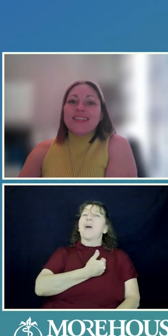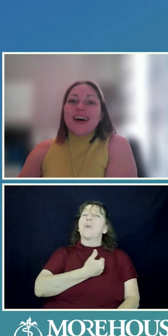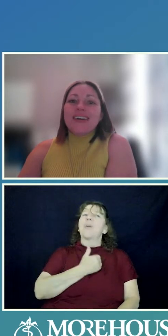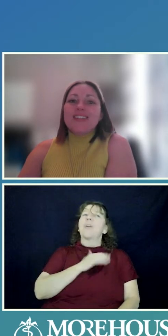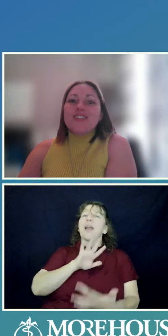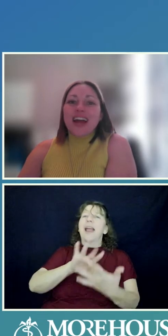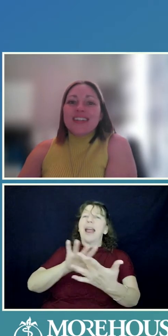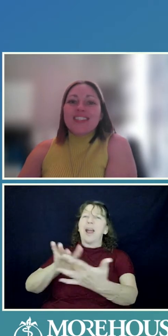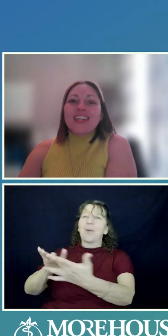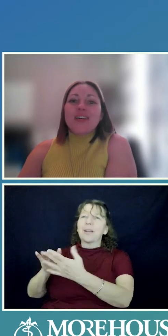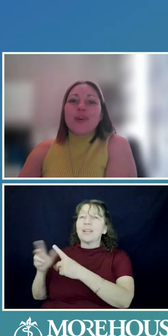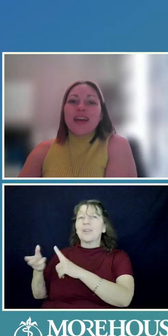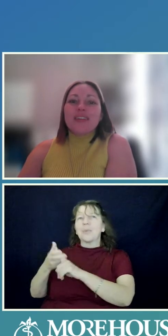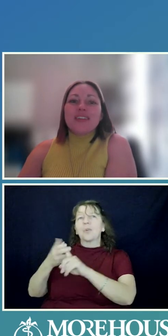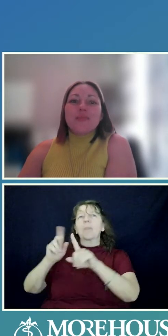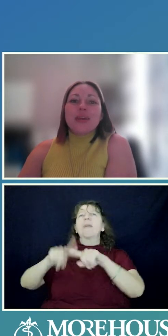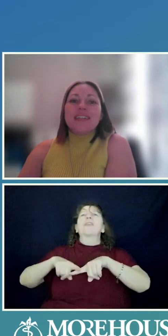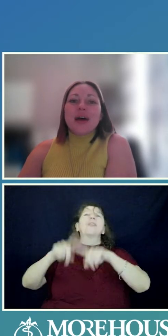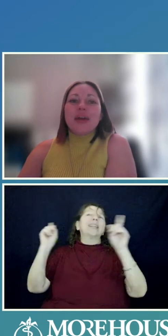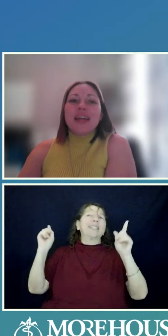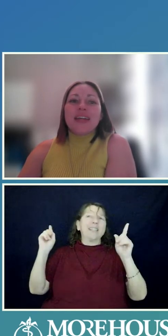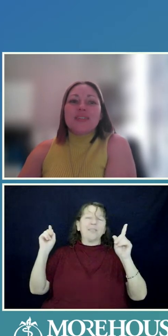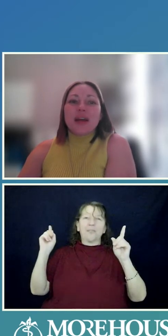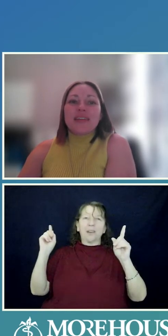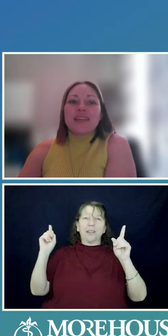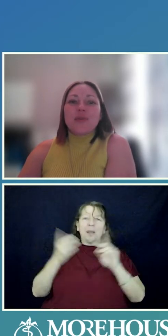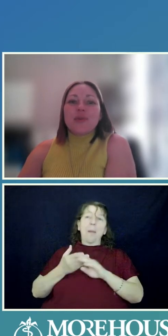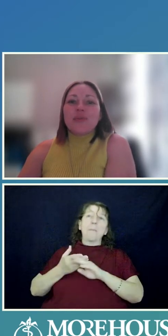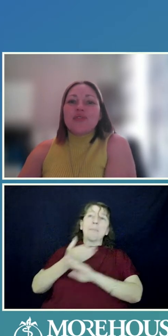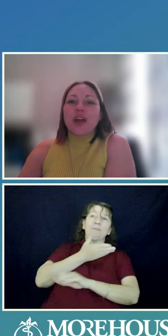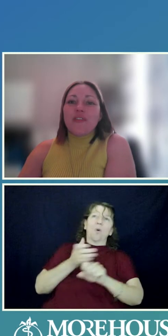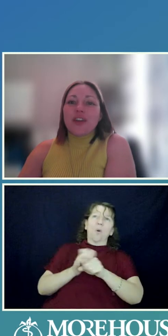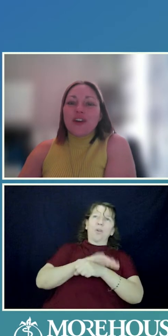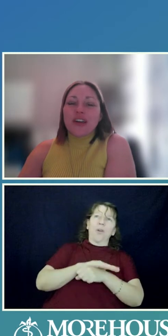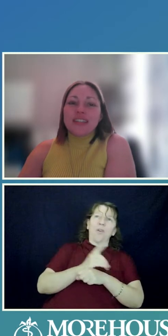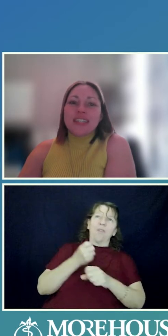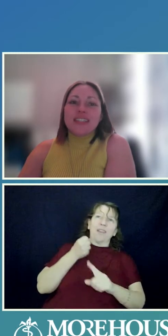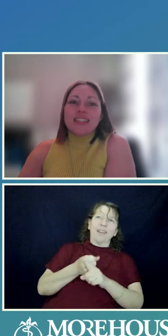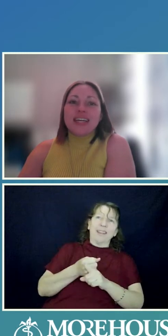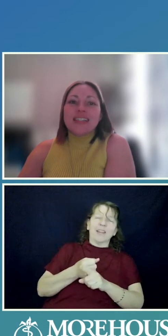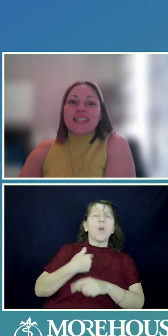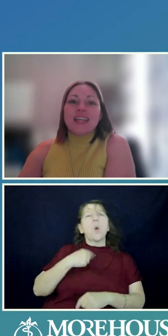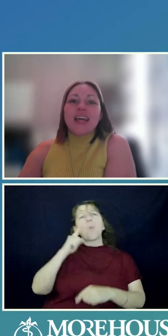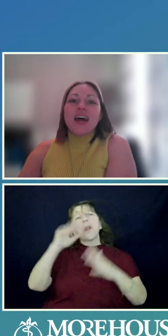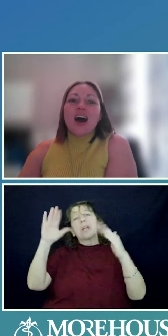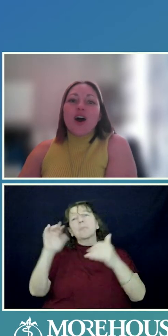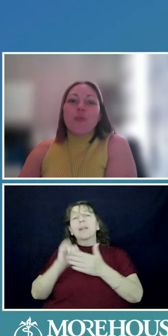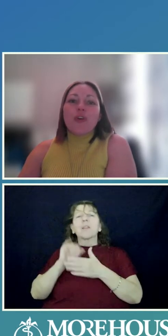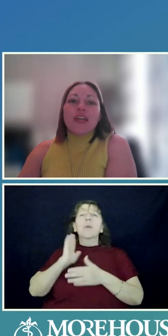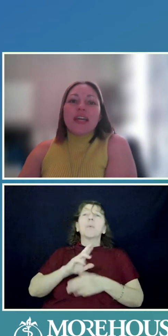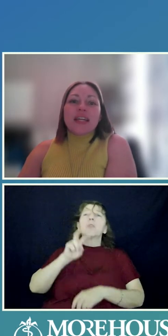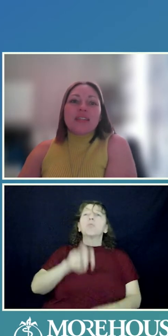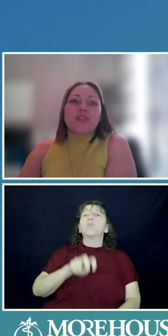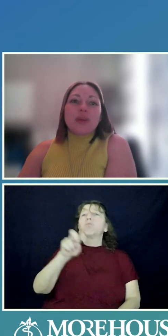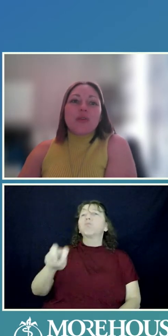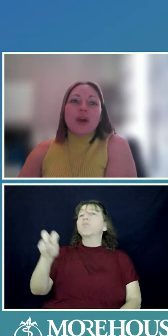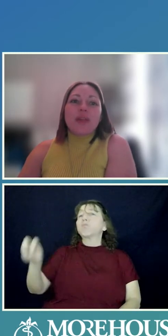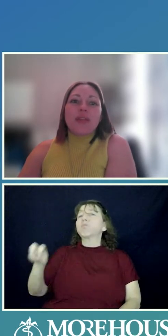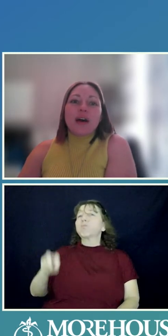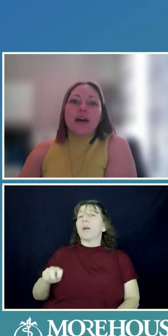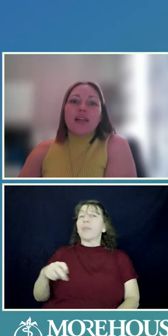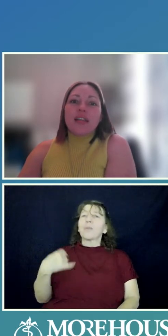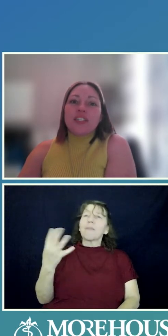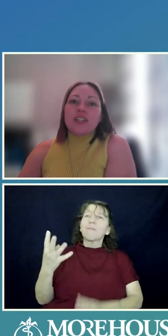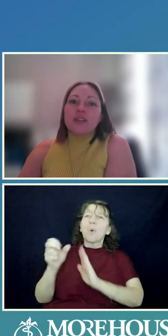recruitment strategy prior to the pandemic, and expected that we would be traveling across these states and really getting to speak